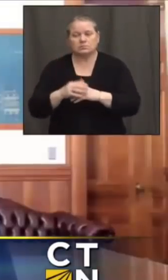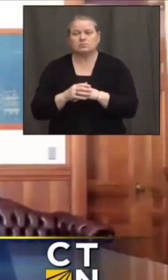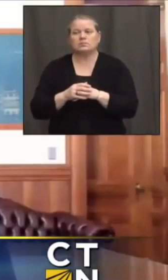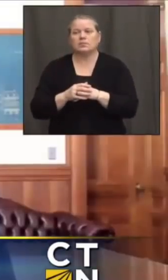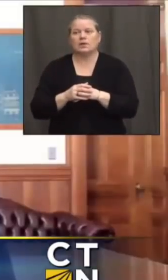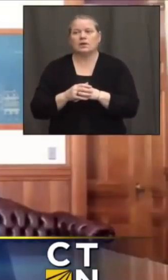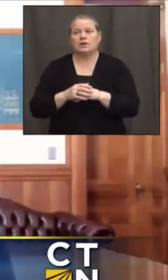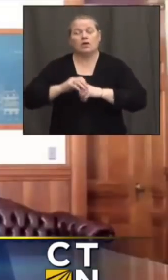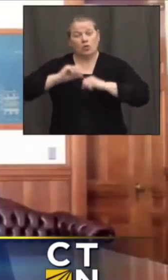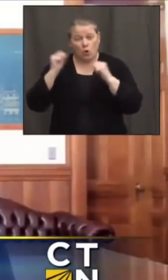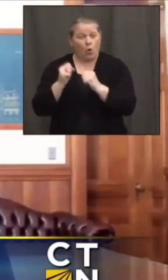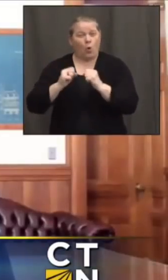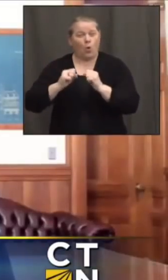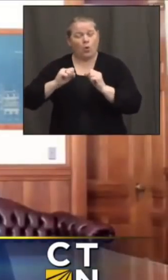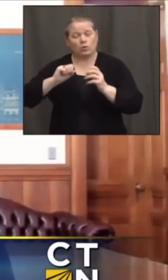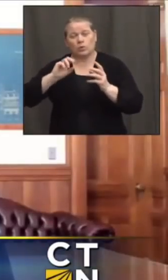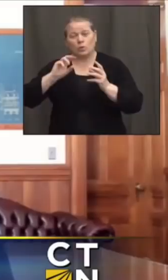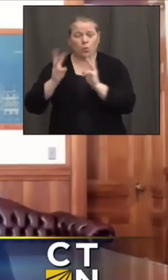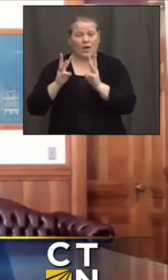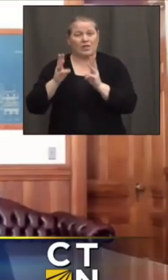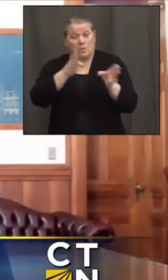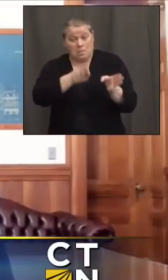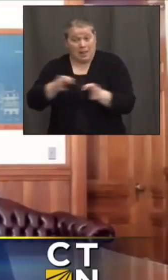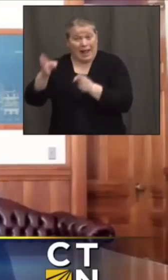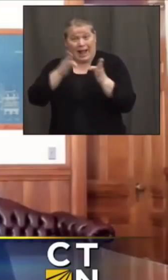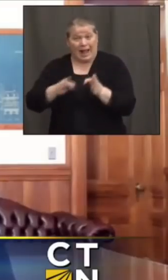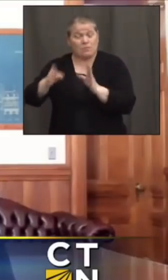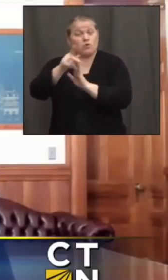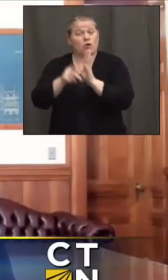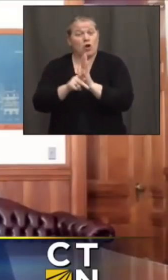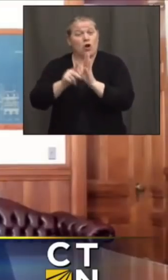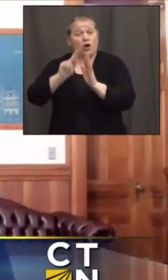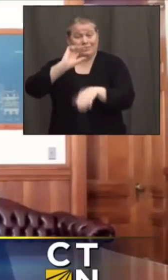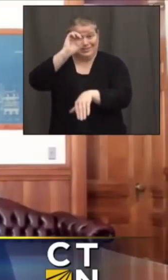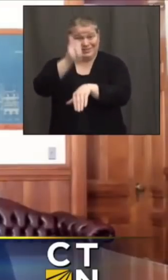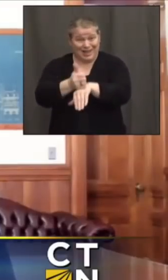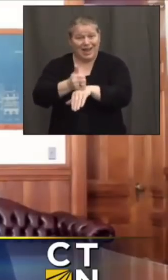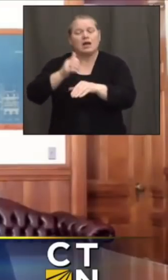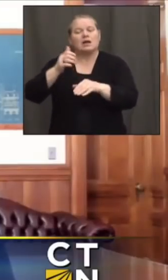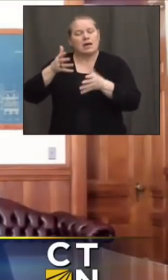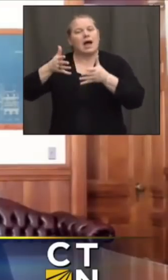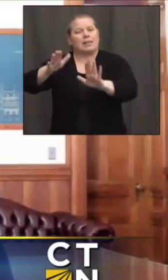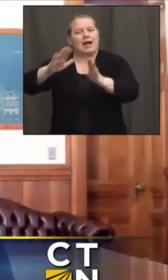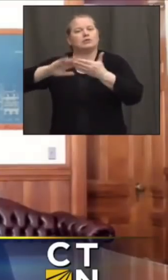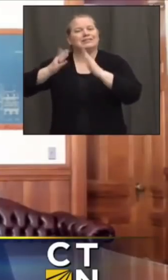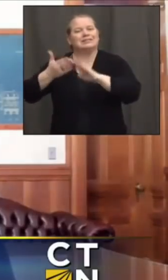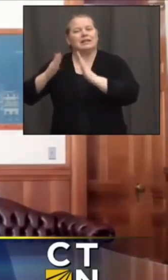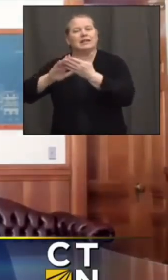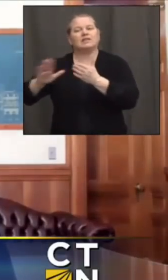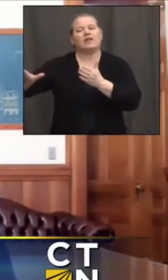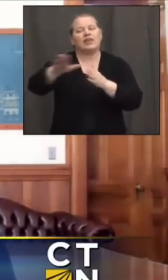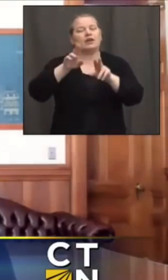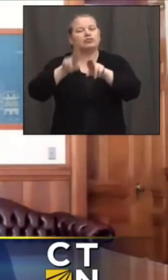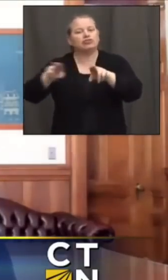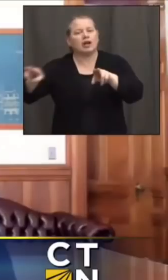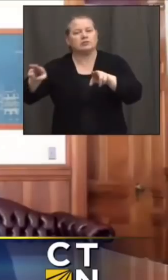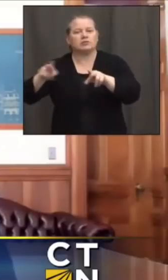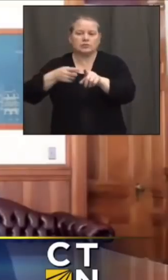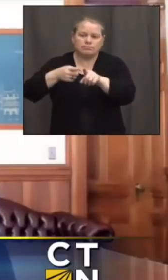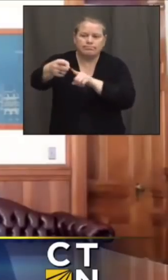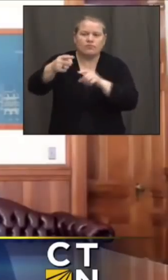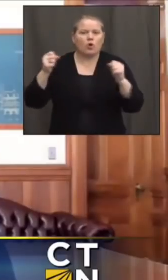to also provide support to municipalities to be able to open up cold weather shelters and make sure they're properly reimbursed for